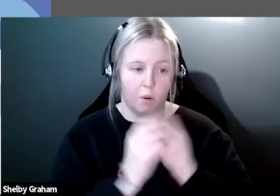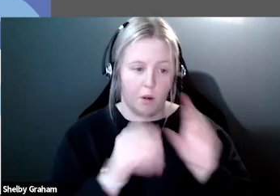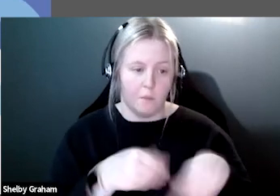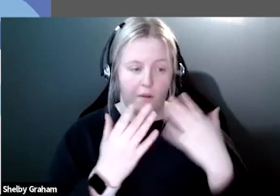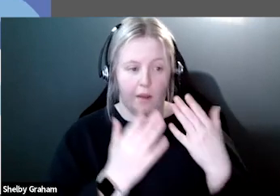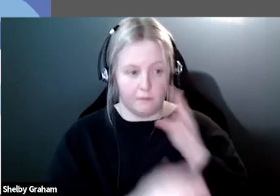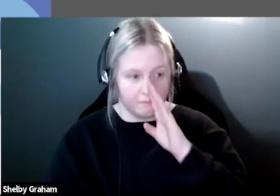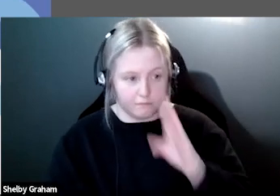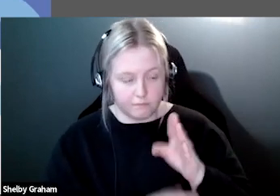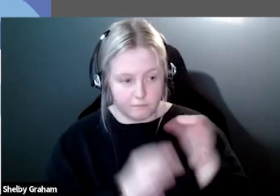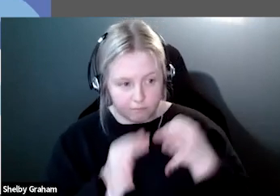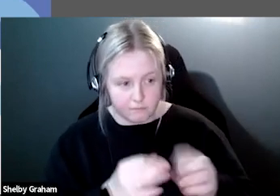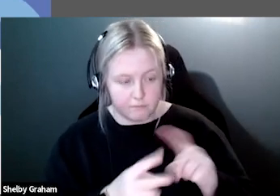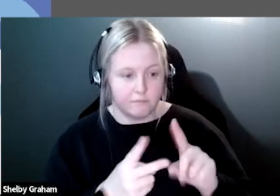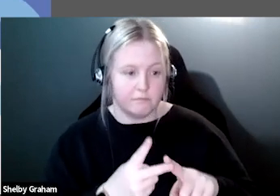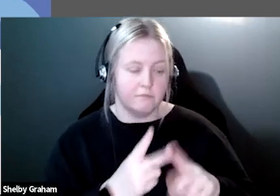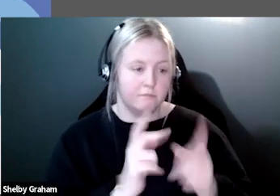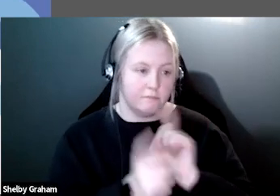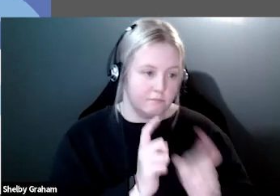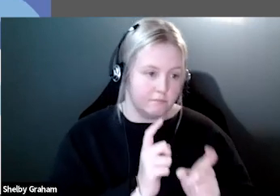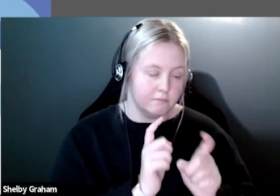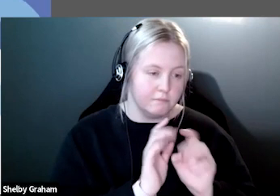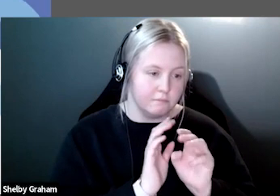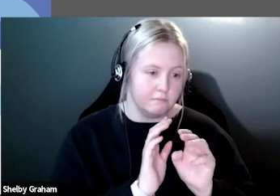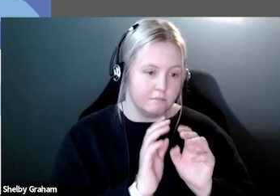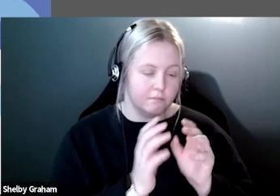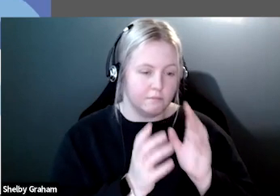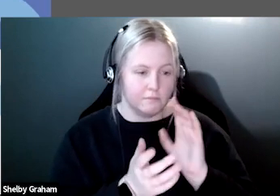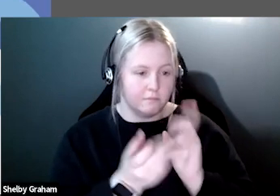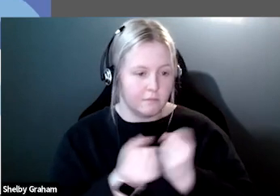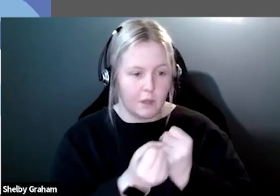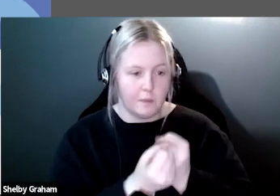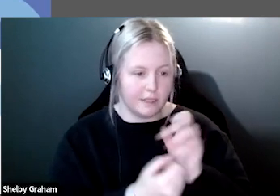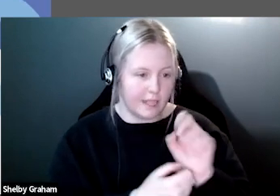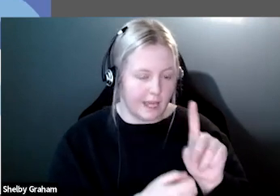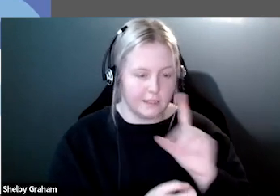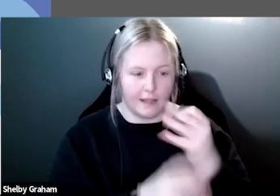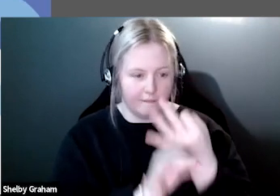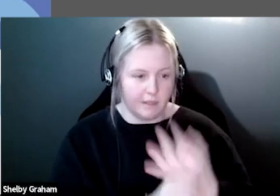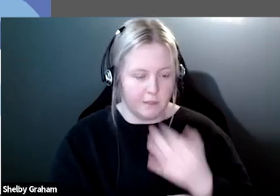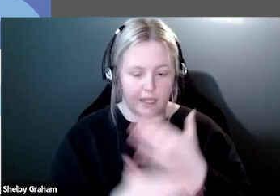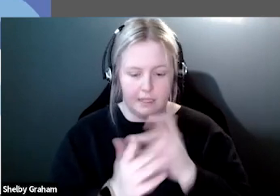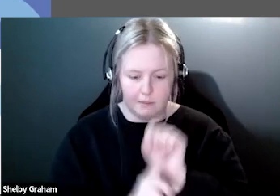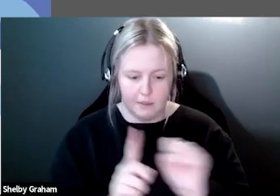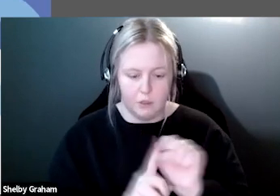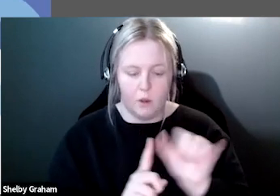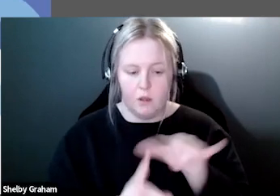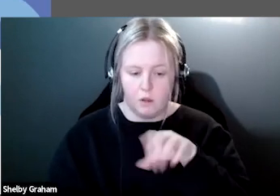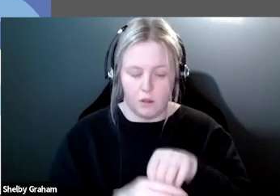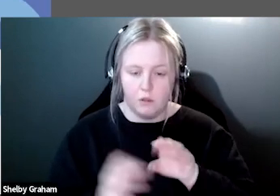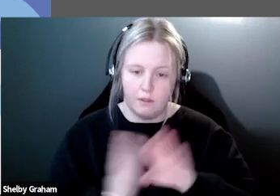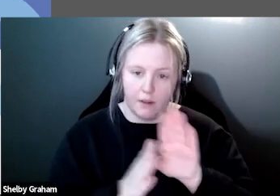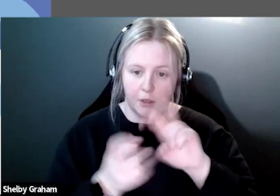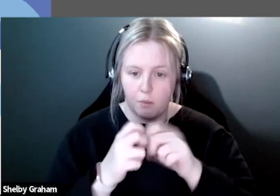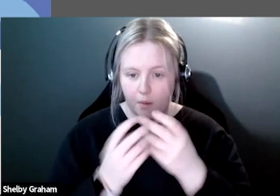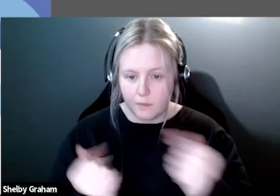instruction, delivering prompts and modeling, observing execution of tasks, and offering feedback. In some circumstances, it can also include development of